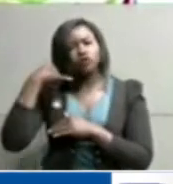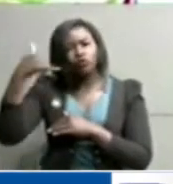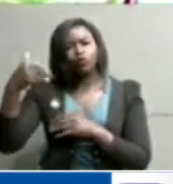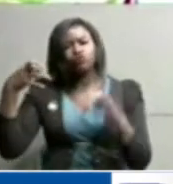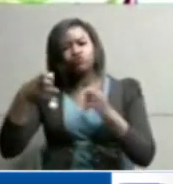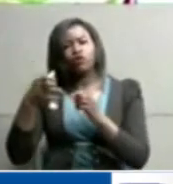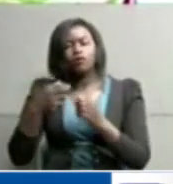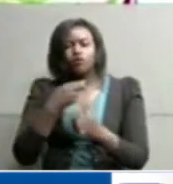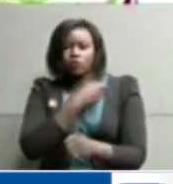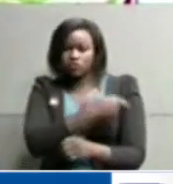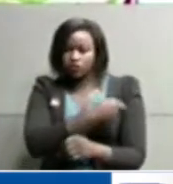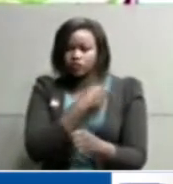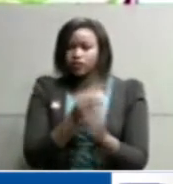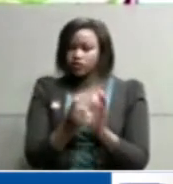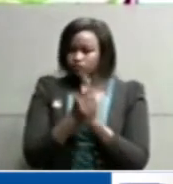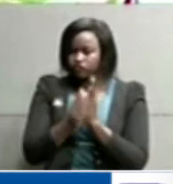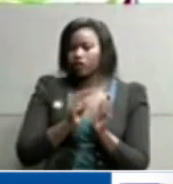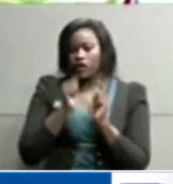check you.